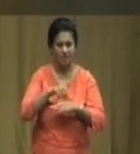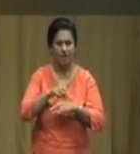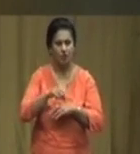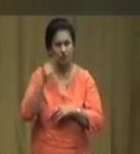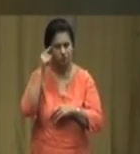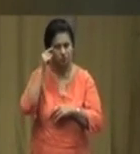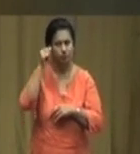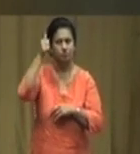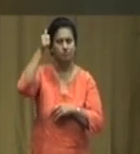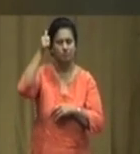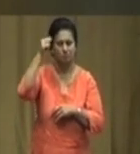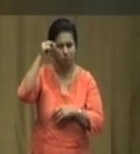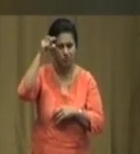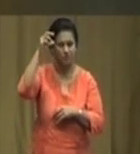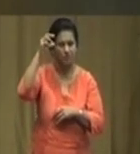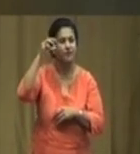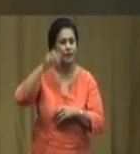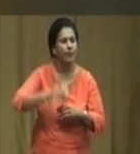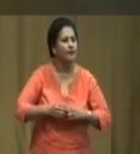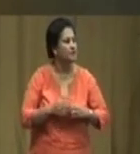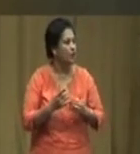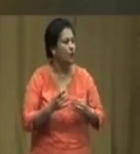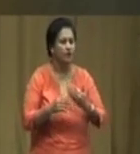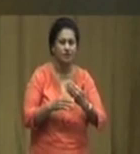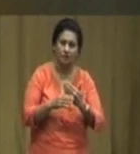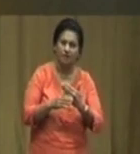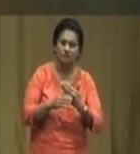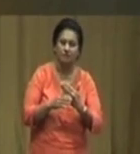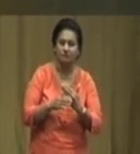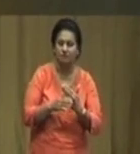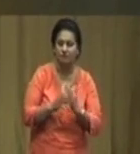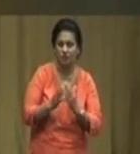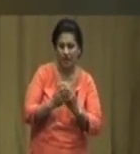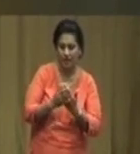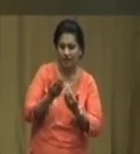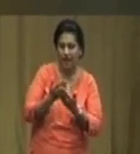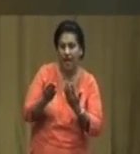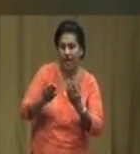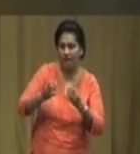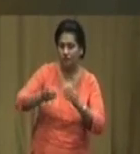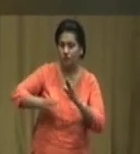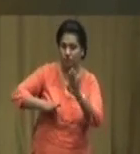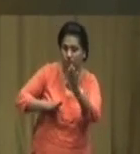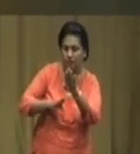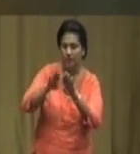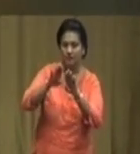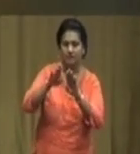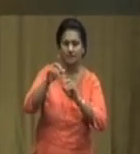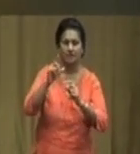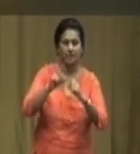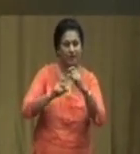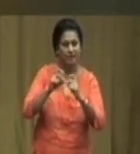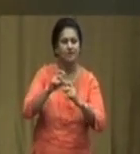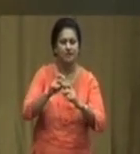about it. I appreciate SOM and all the work they've done to try and bring this together and to develop that capacity to move us forward. The time is right in terms